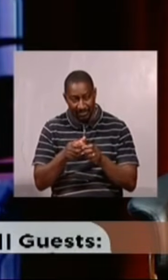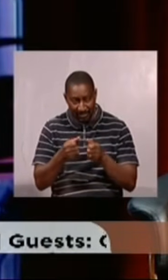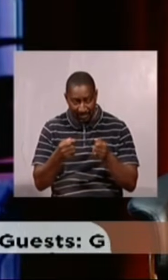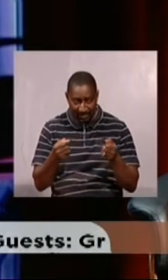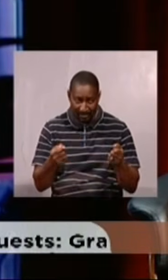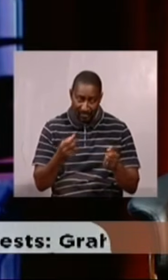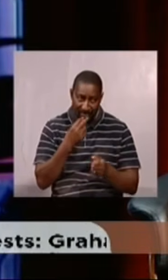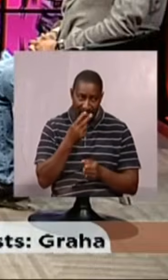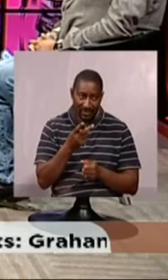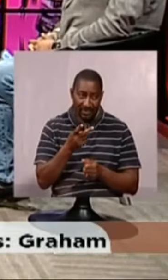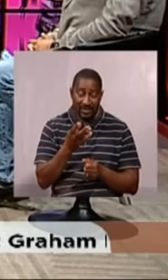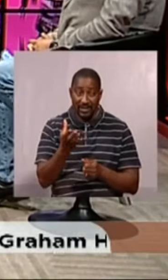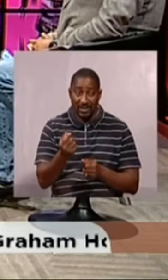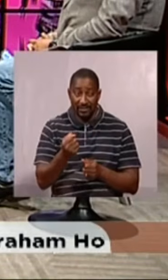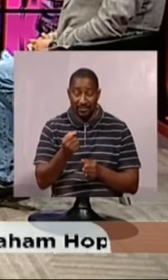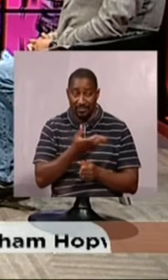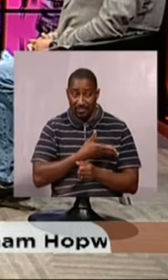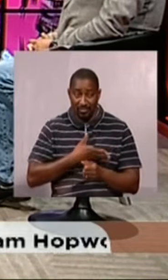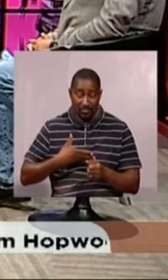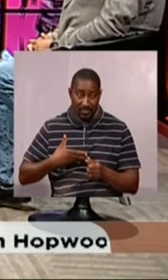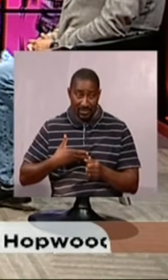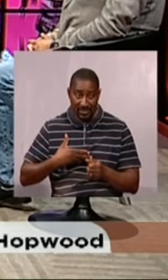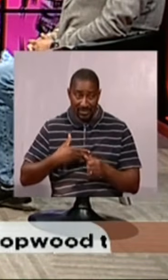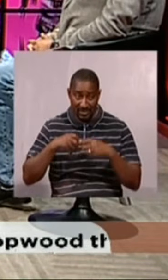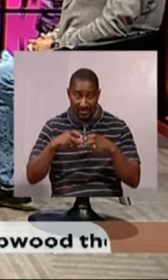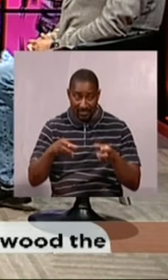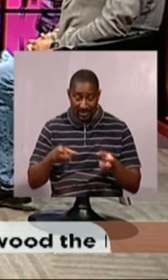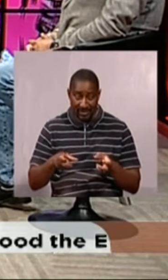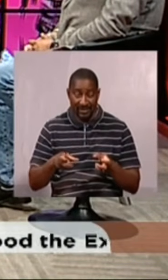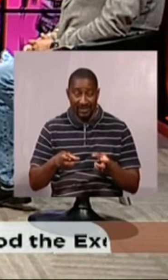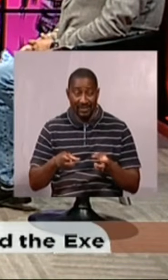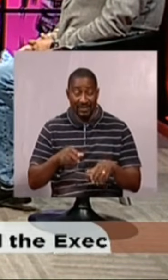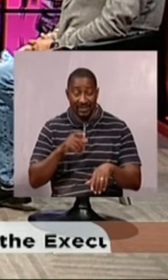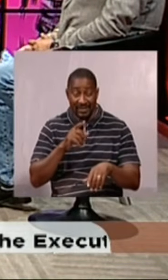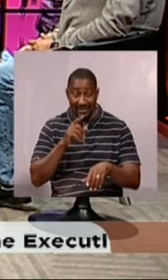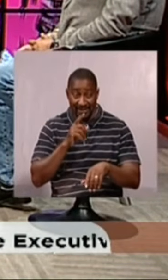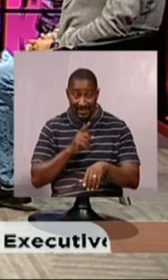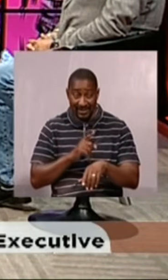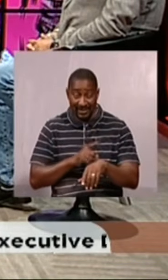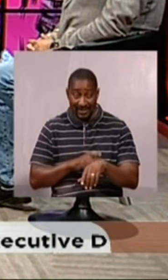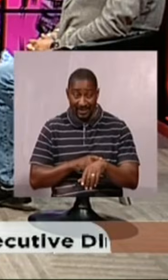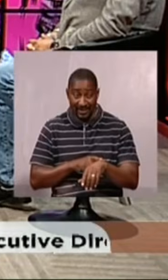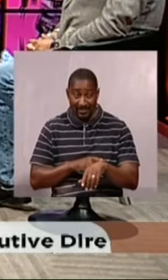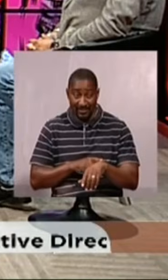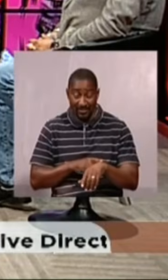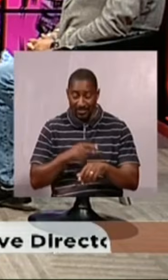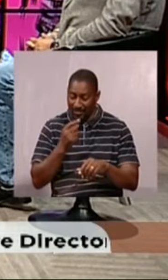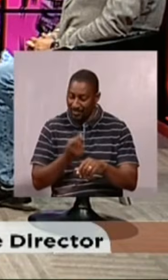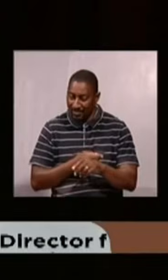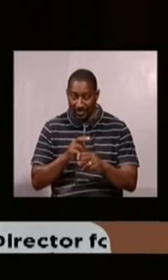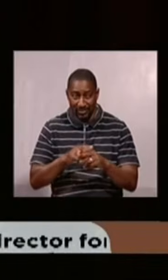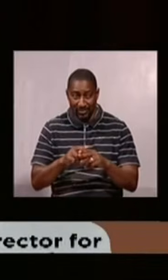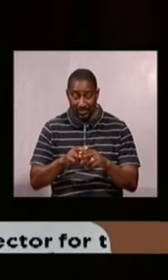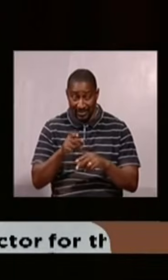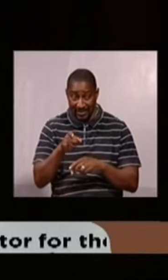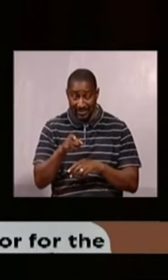recently held Women in Media event, we said the more that we're going digital, the more it's forcing us to go back to the basics. What